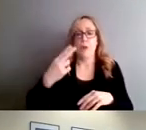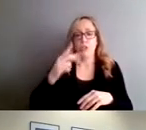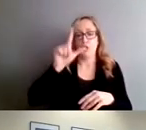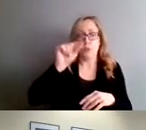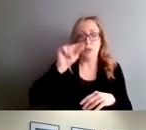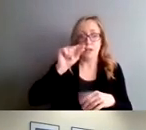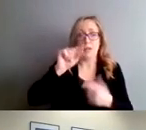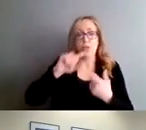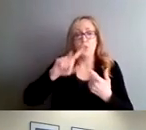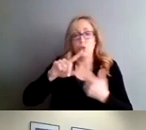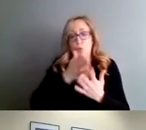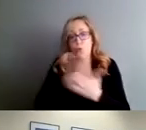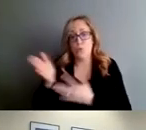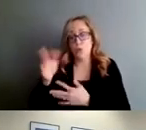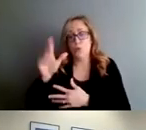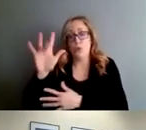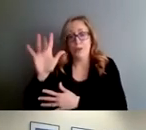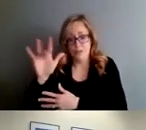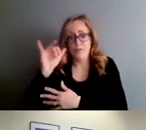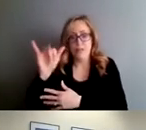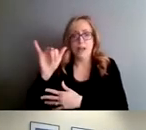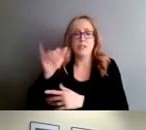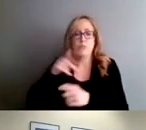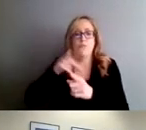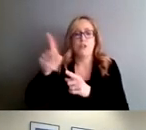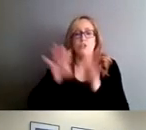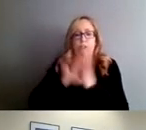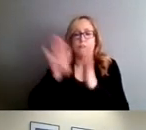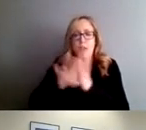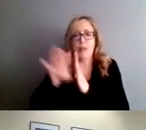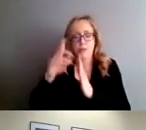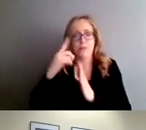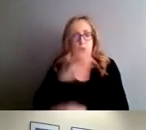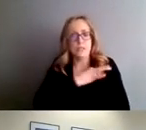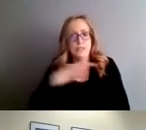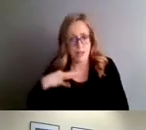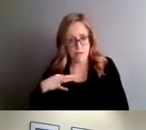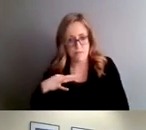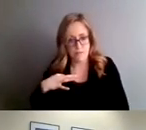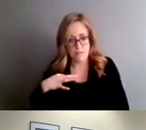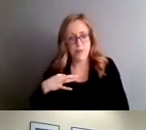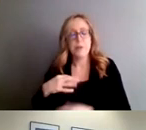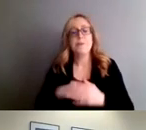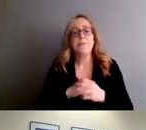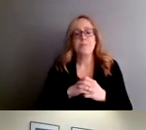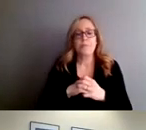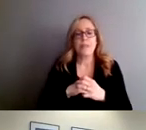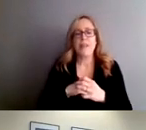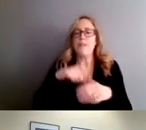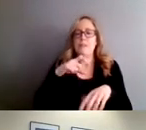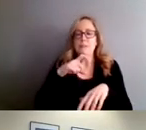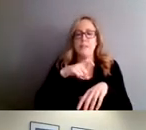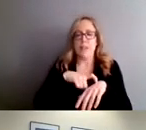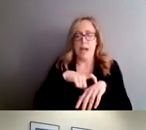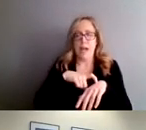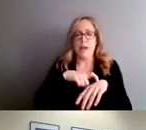the professional development series of dates for staff. And then certainly the time frame that began on